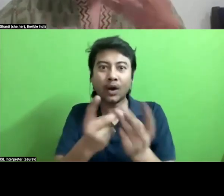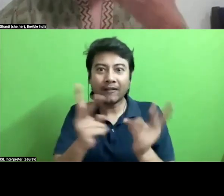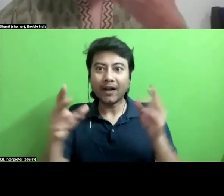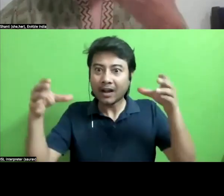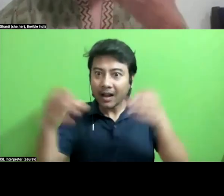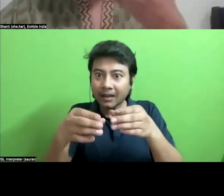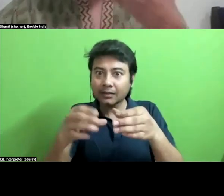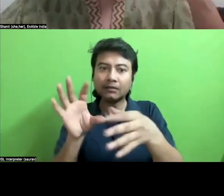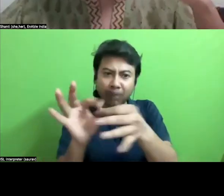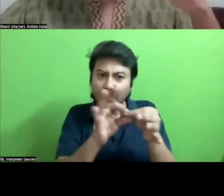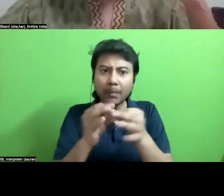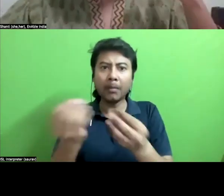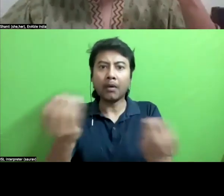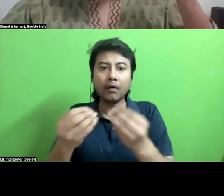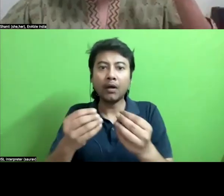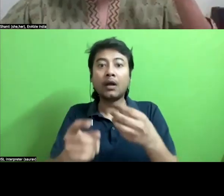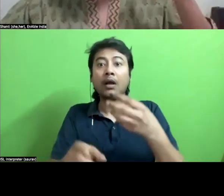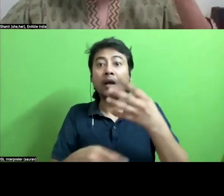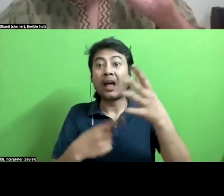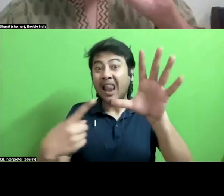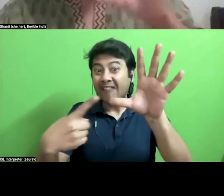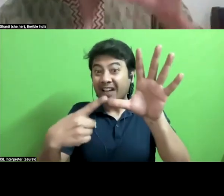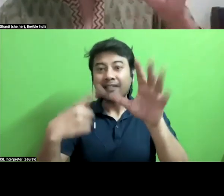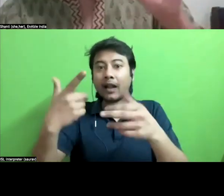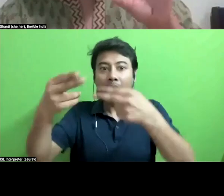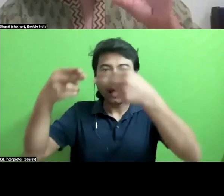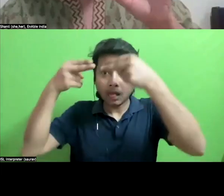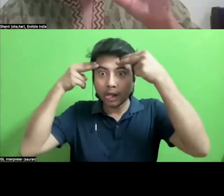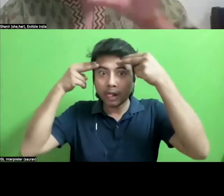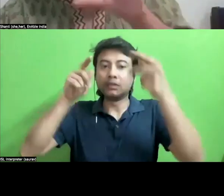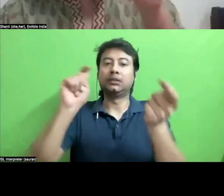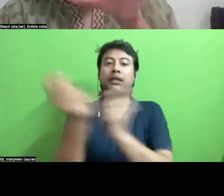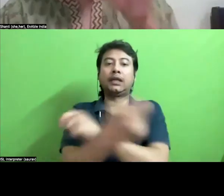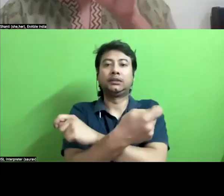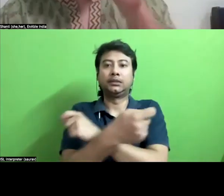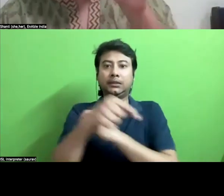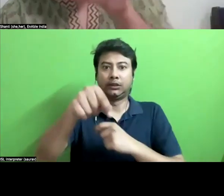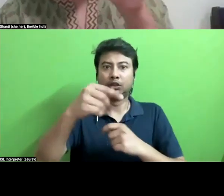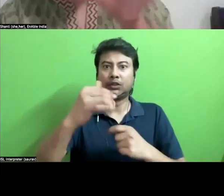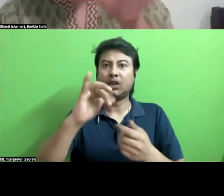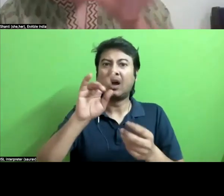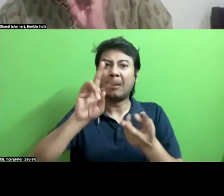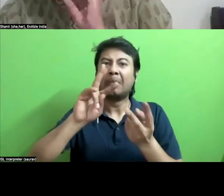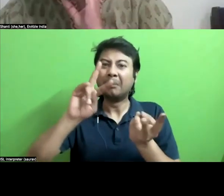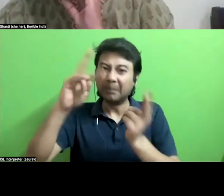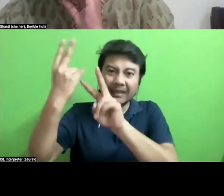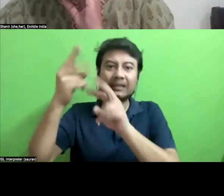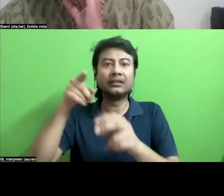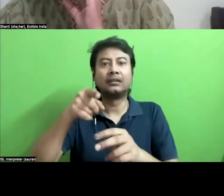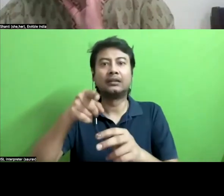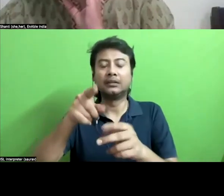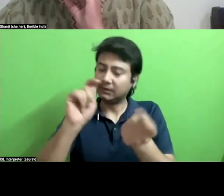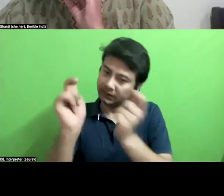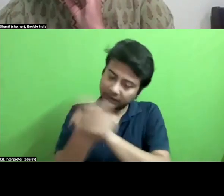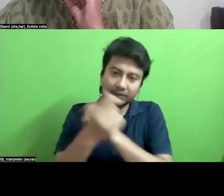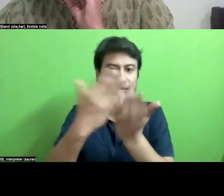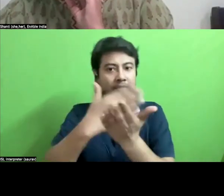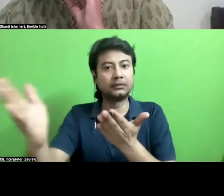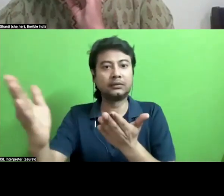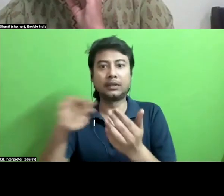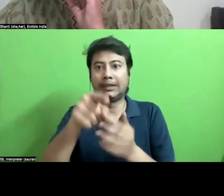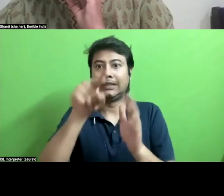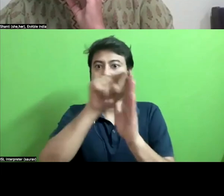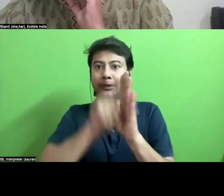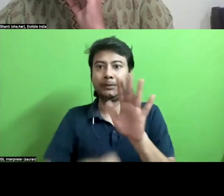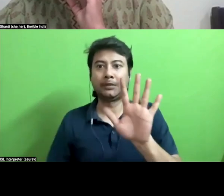the simple story, that silly narrative, the wrong narrative, changing that narrative. These are the 5 principles that I've spoken about. But let me